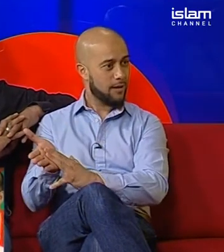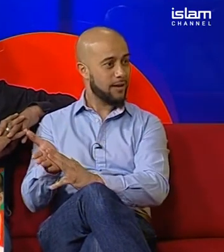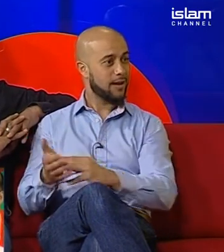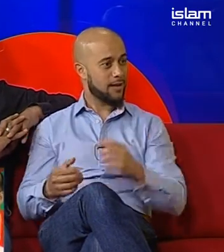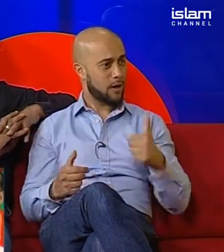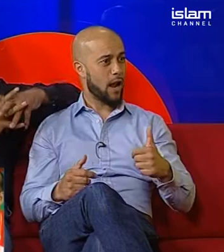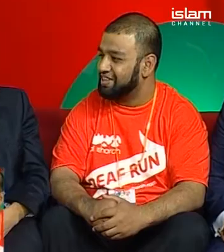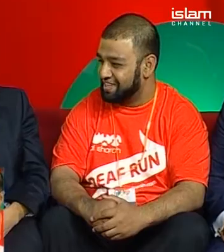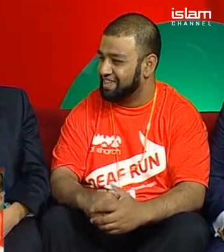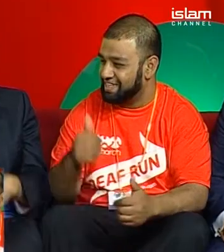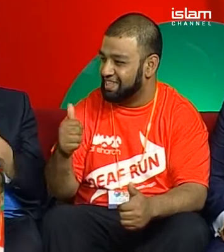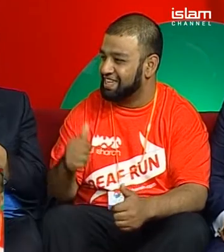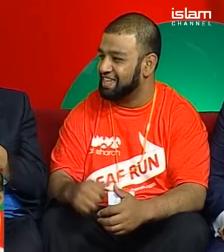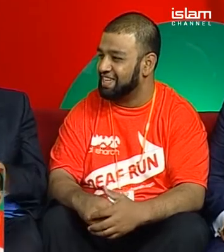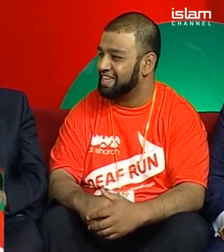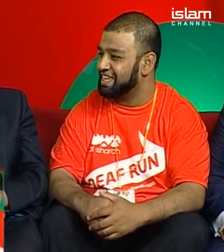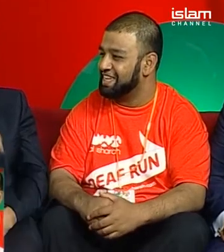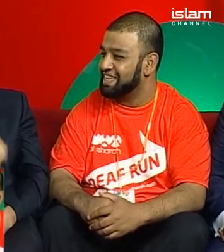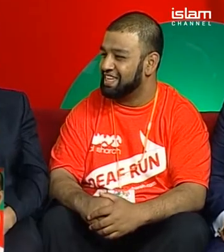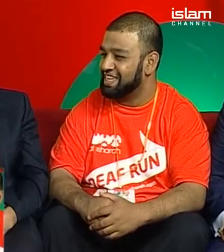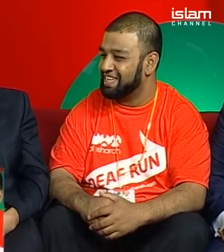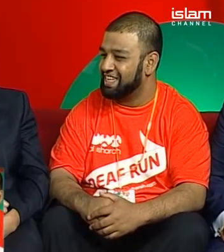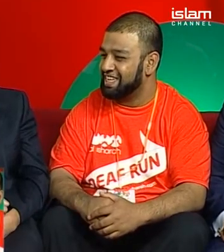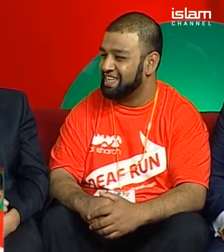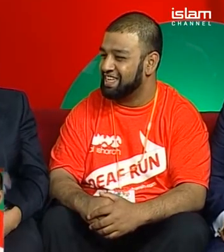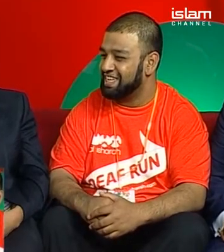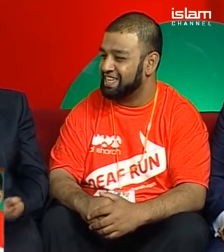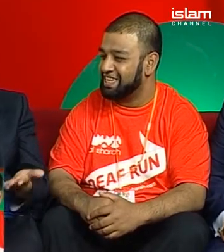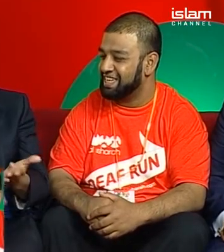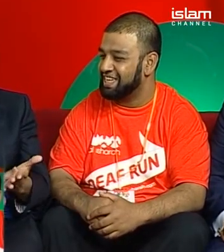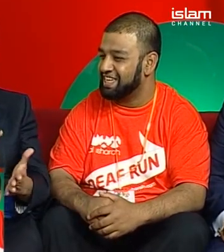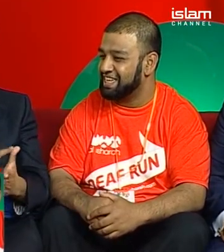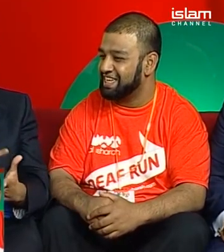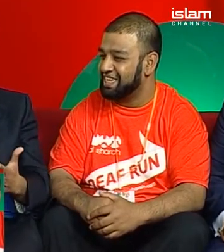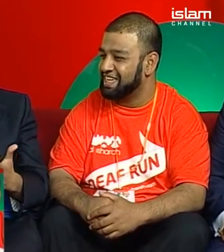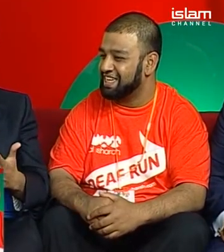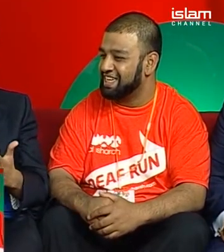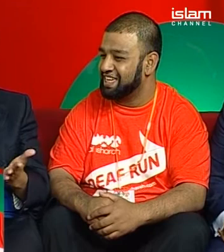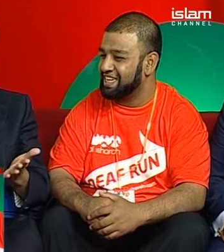R-A-H-I-M. Is that right? I can do mine. That's all right. Go on. Right. Go on.